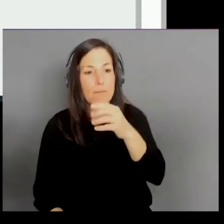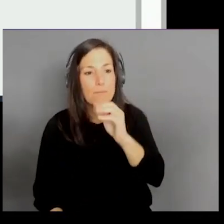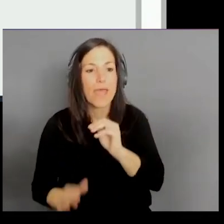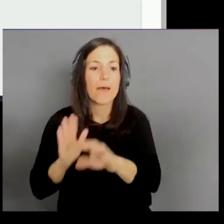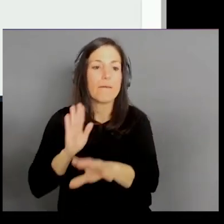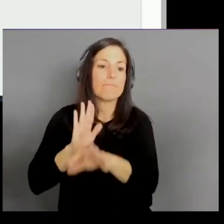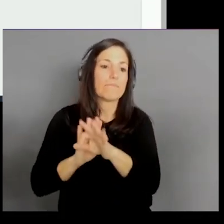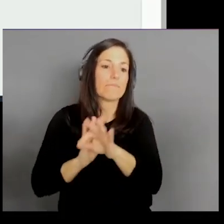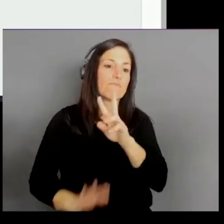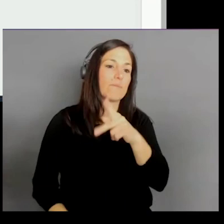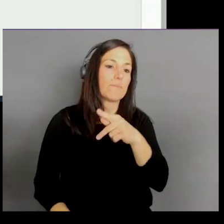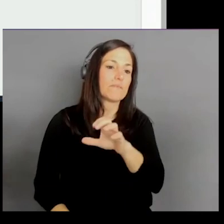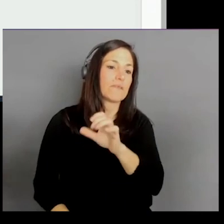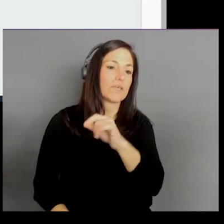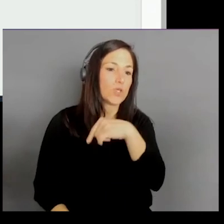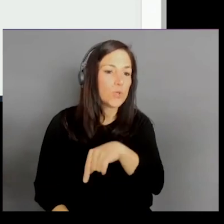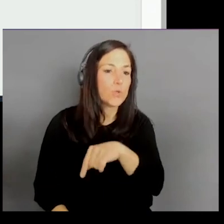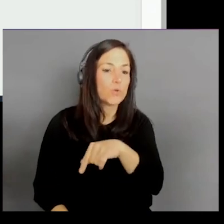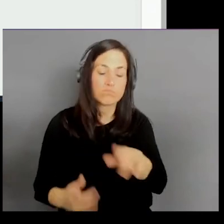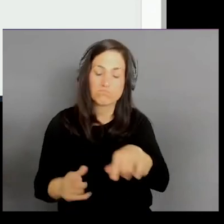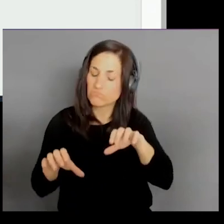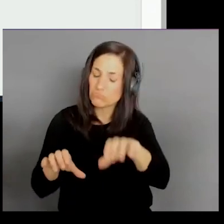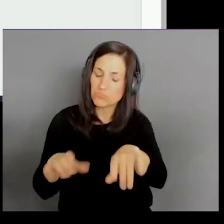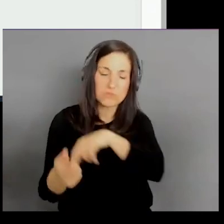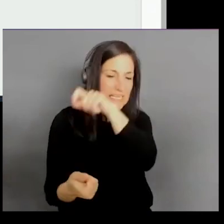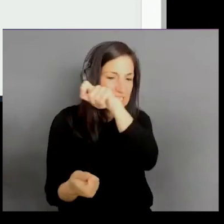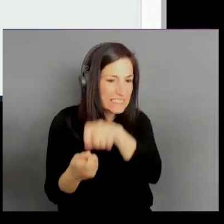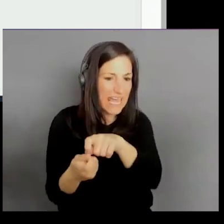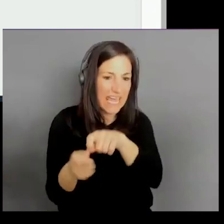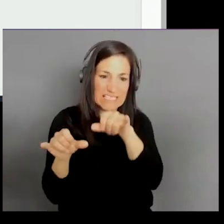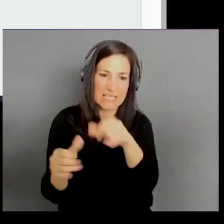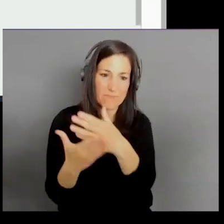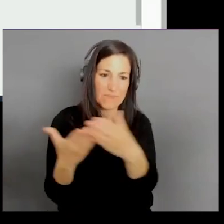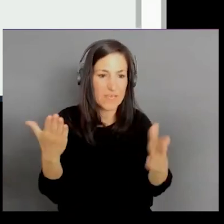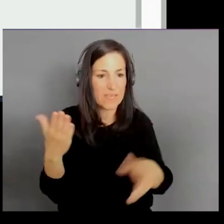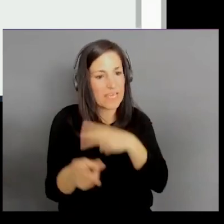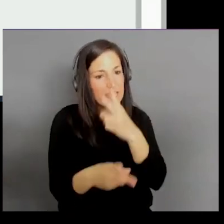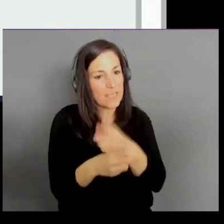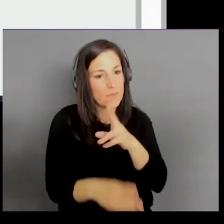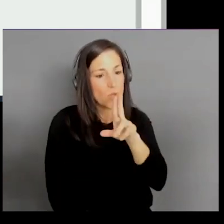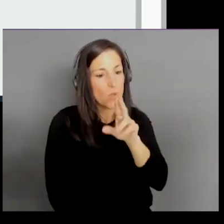I'm going to do the exact same thing, keep this US East 1 pool selected,